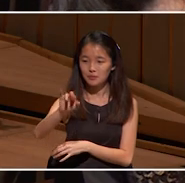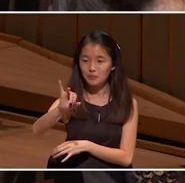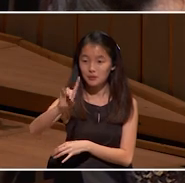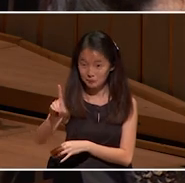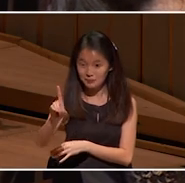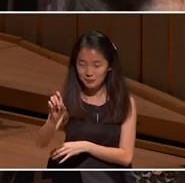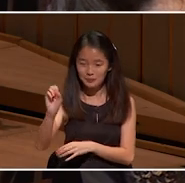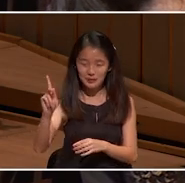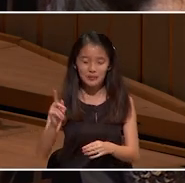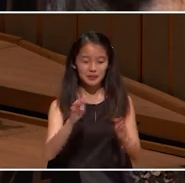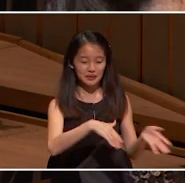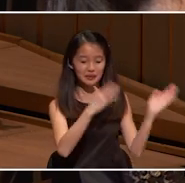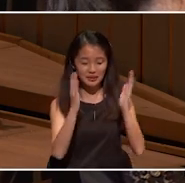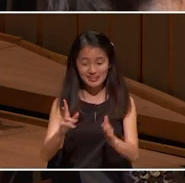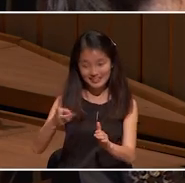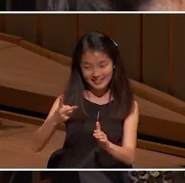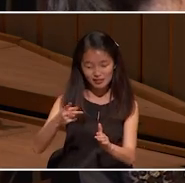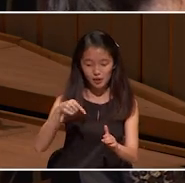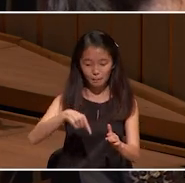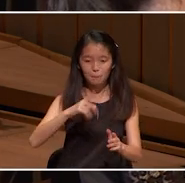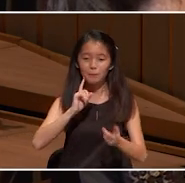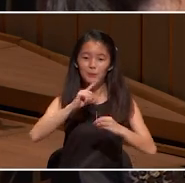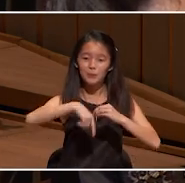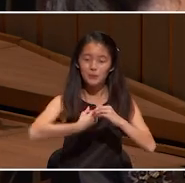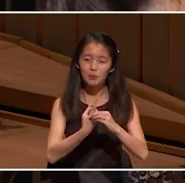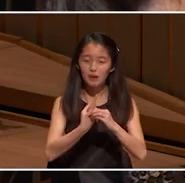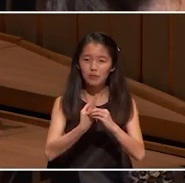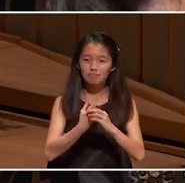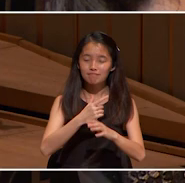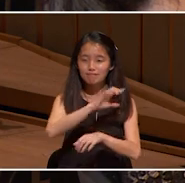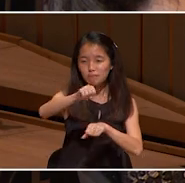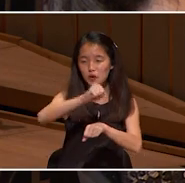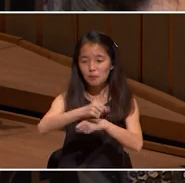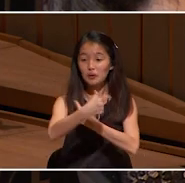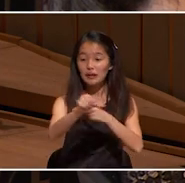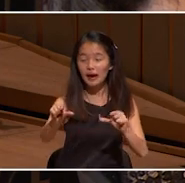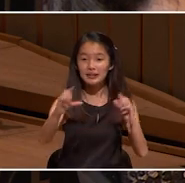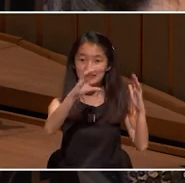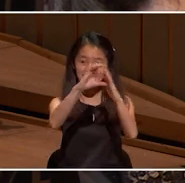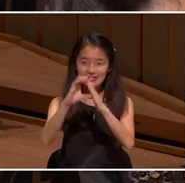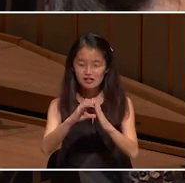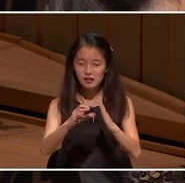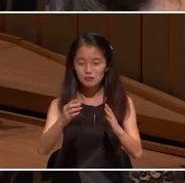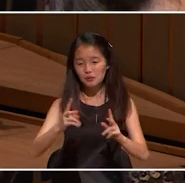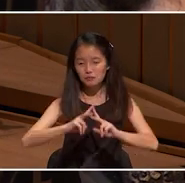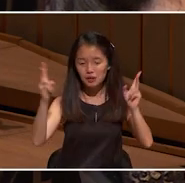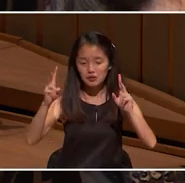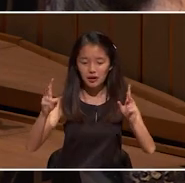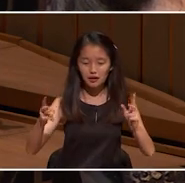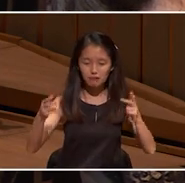city, which is surrounded by skyscrapers in this kind of a cosmopolitan,